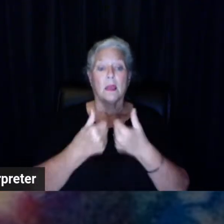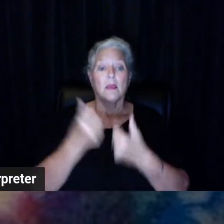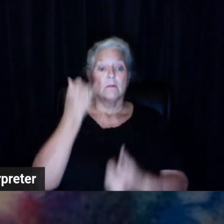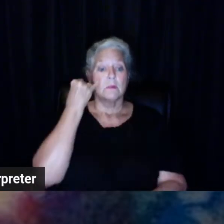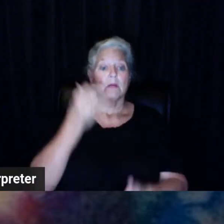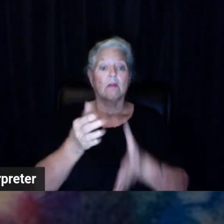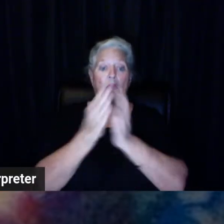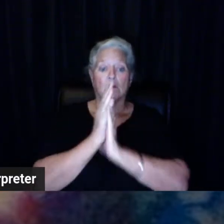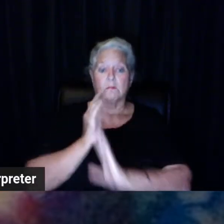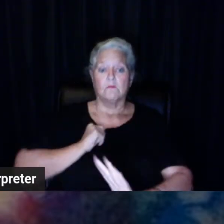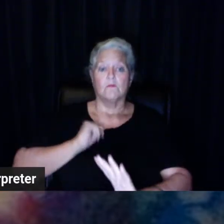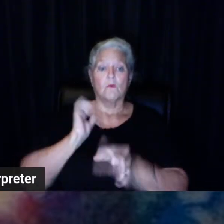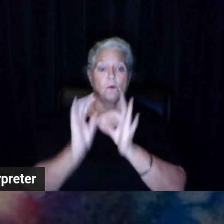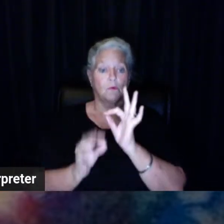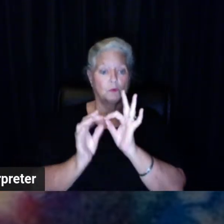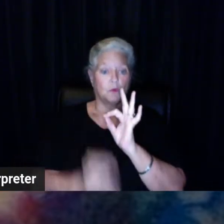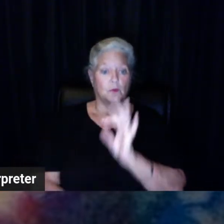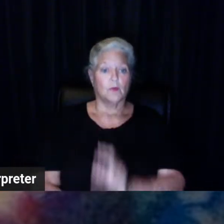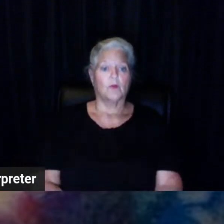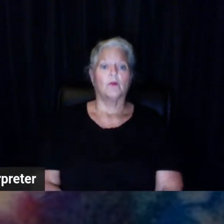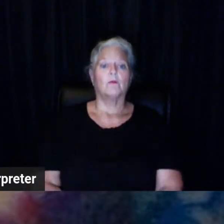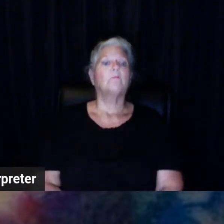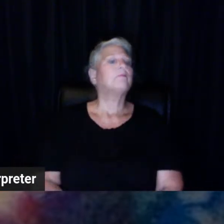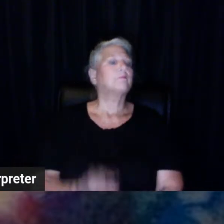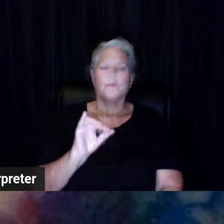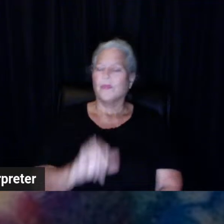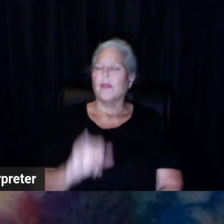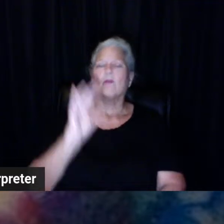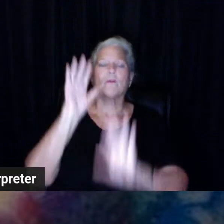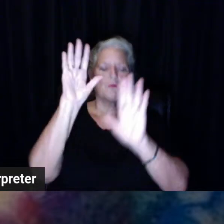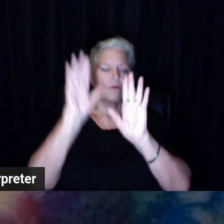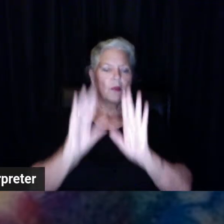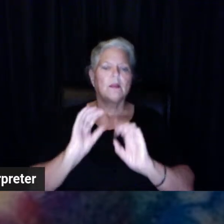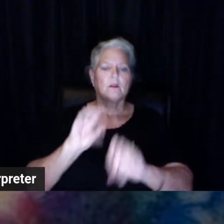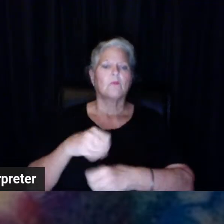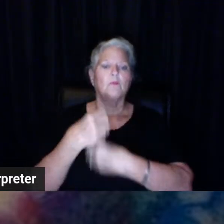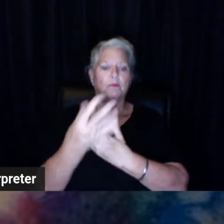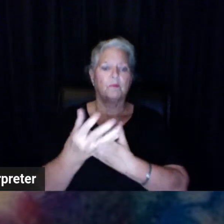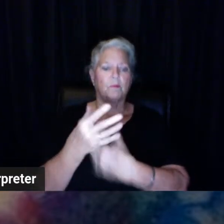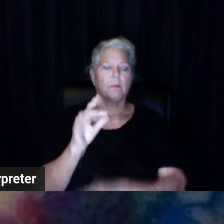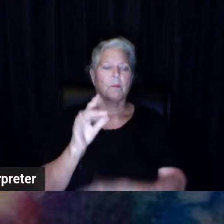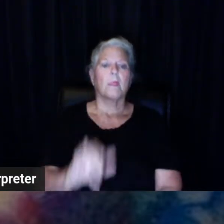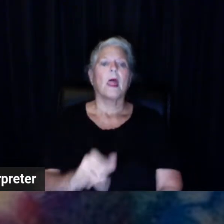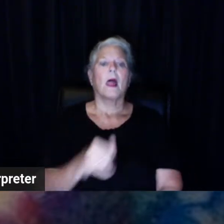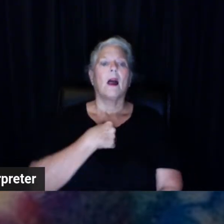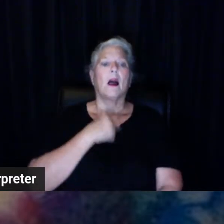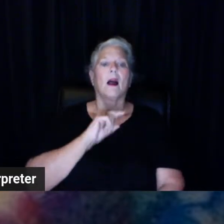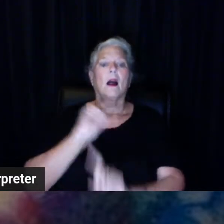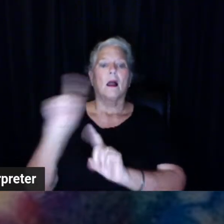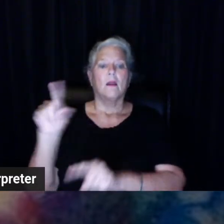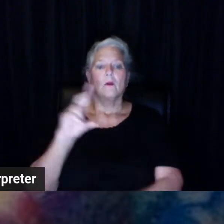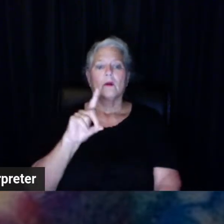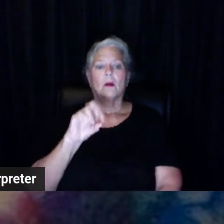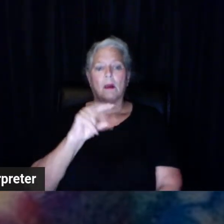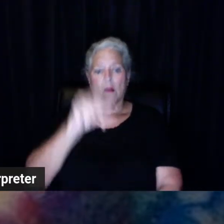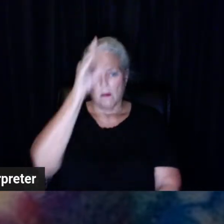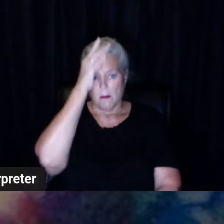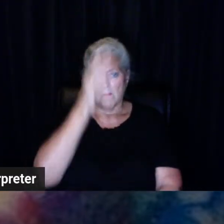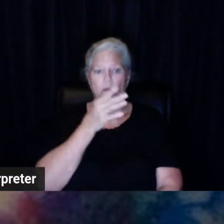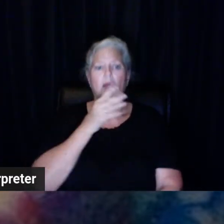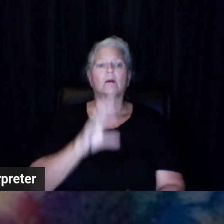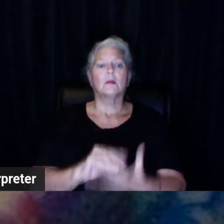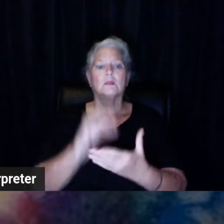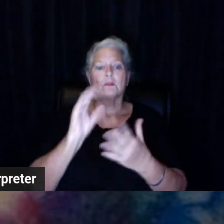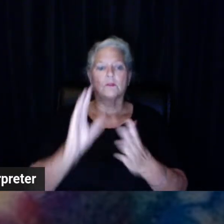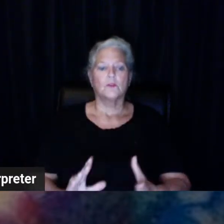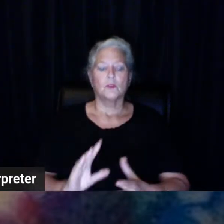for an interpreter, San Angelo's great at that. I went and did the parent and student orientation